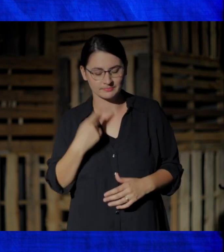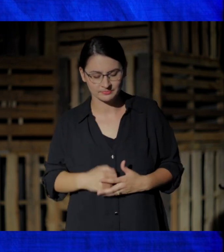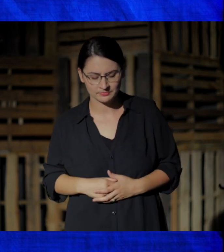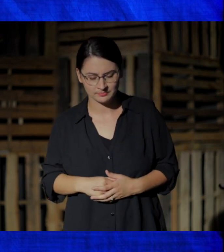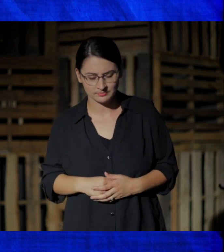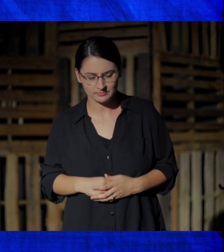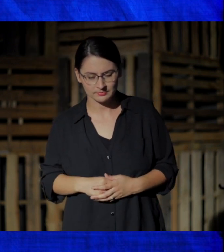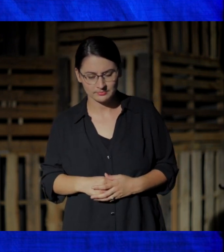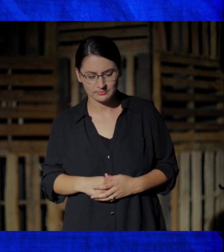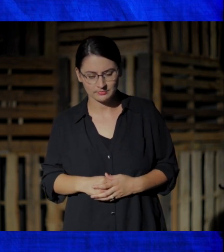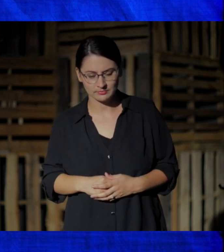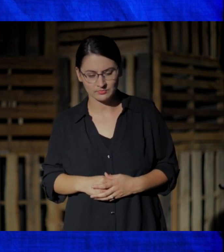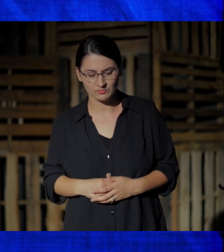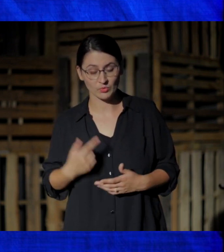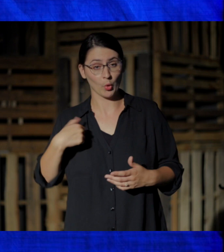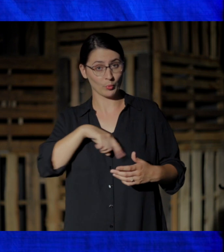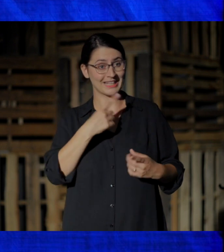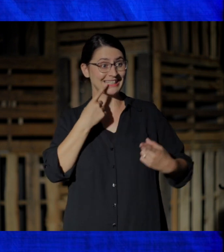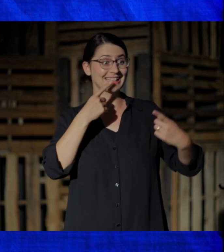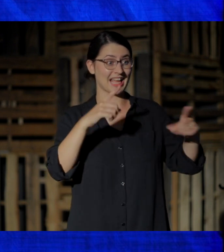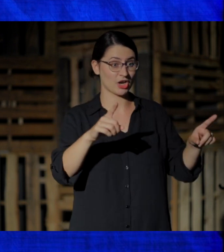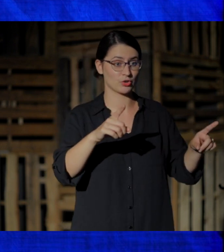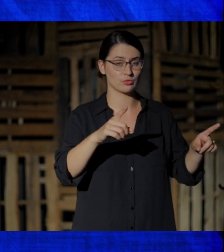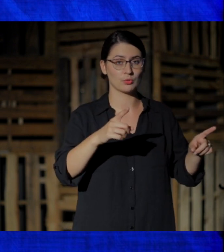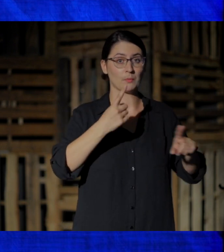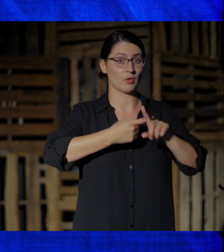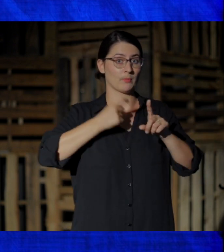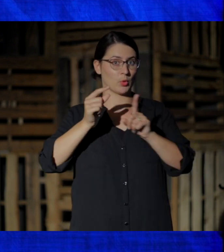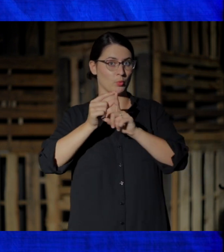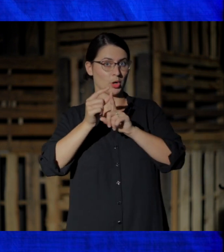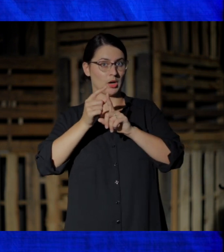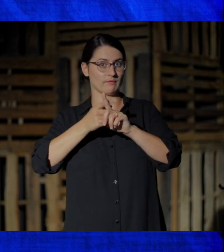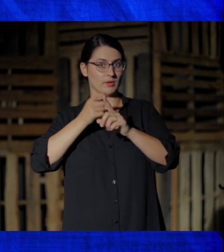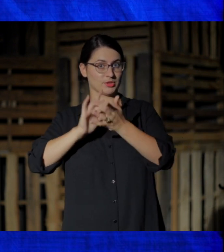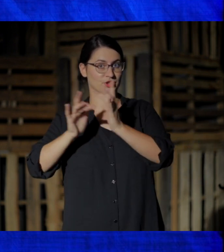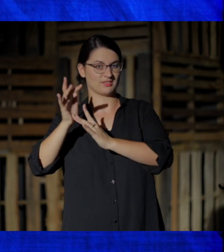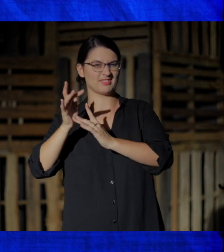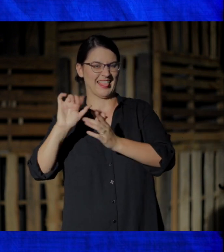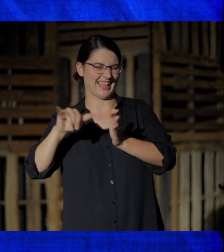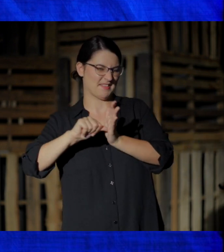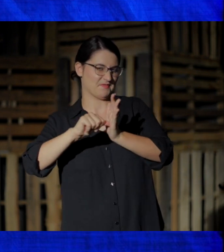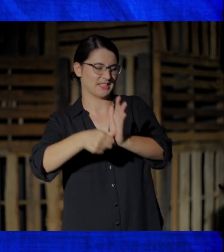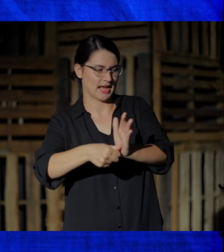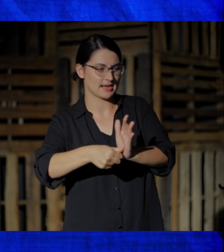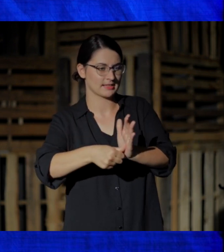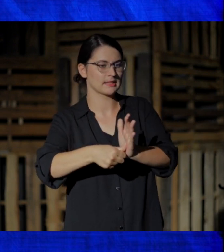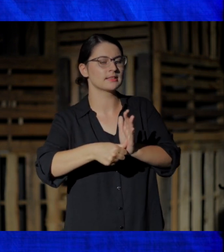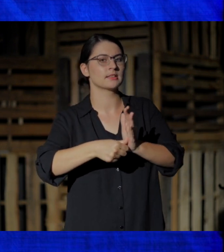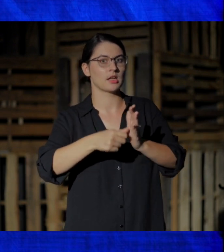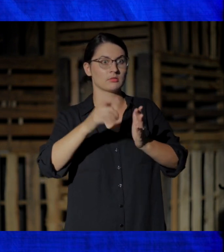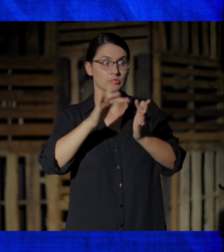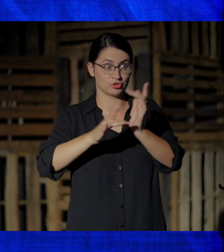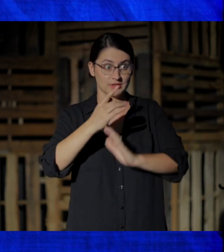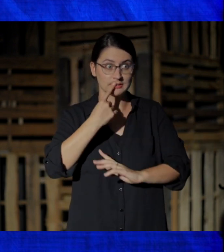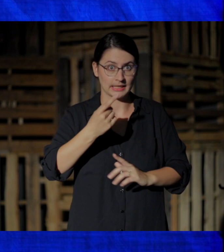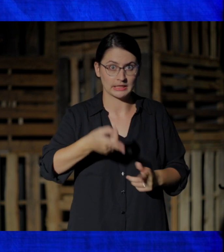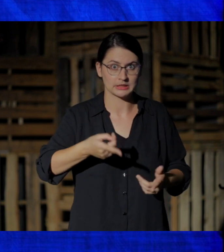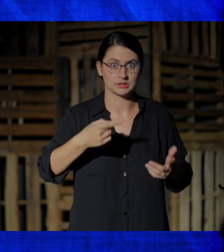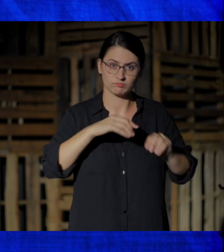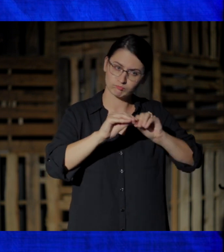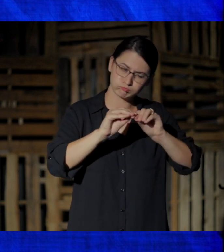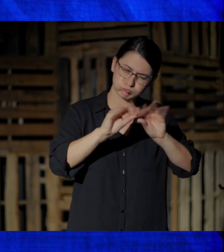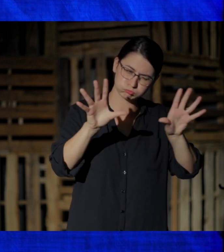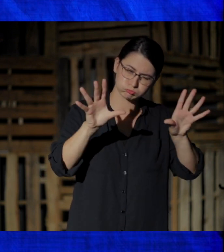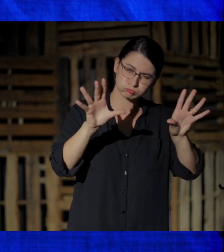word from the Lord. In other words, this is just emphasizing the fact that Jesus himself made this really, really clear. Just read the